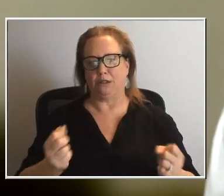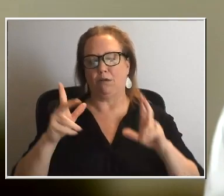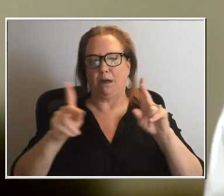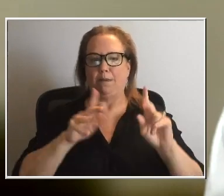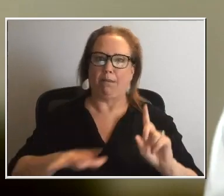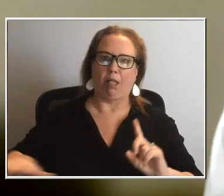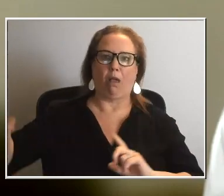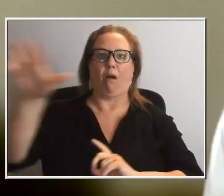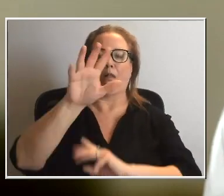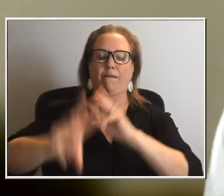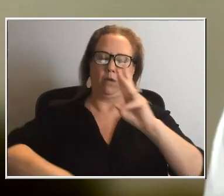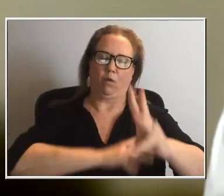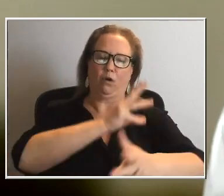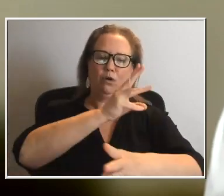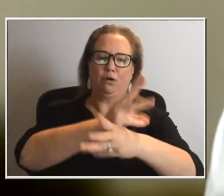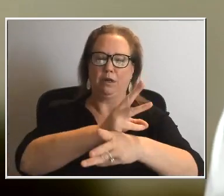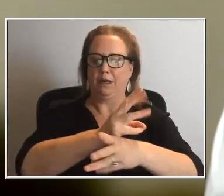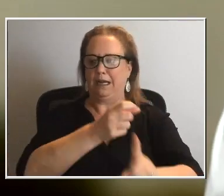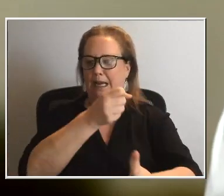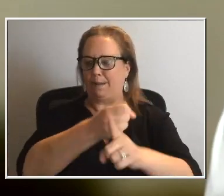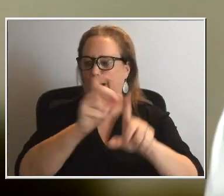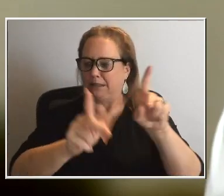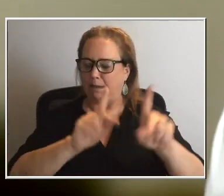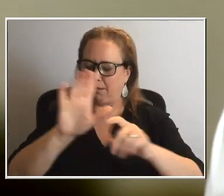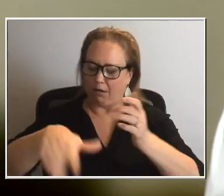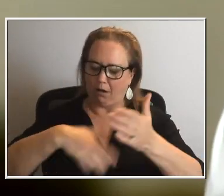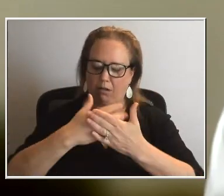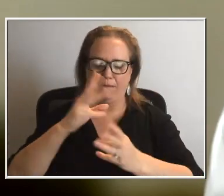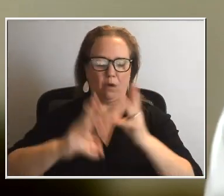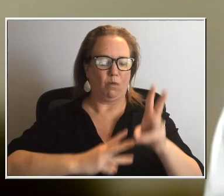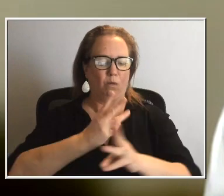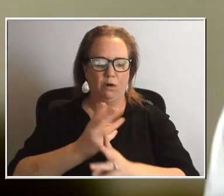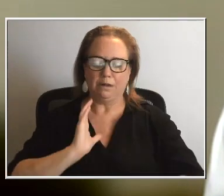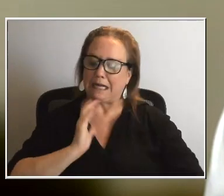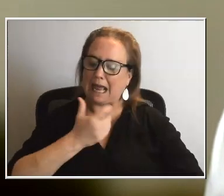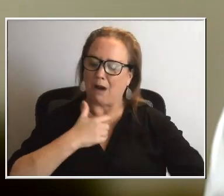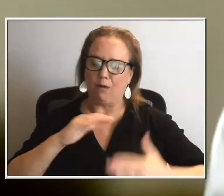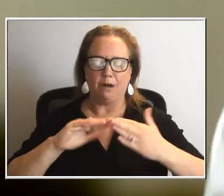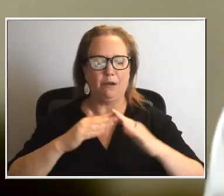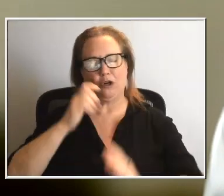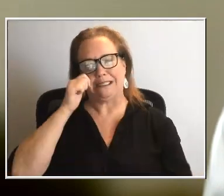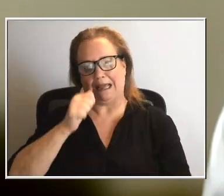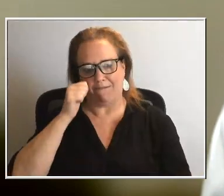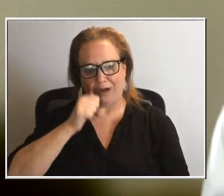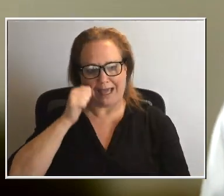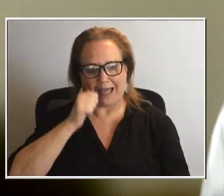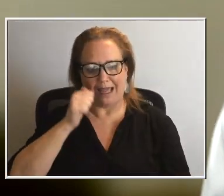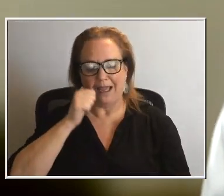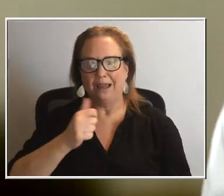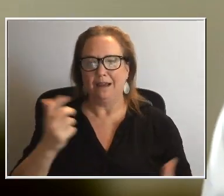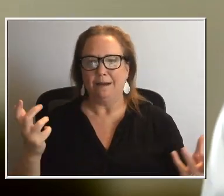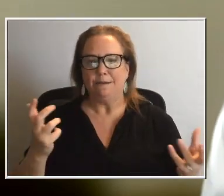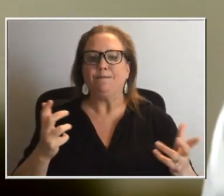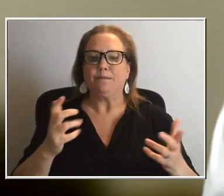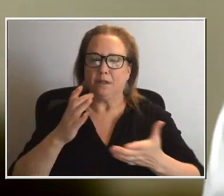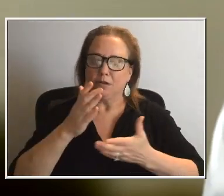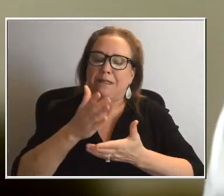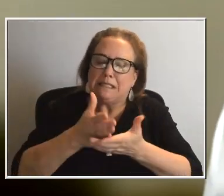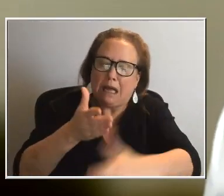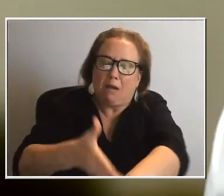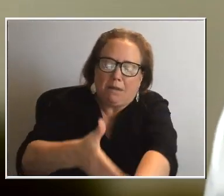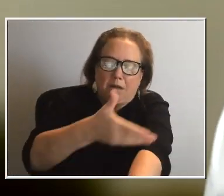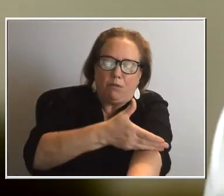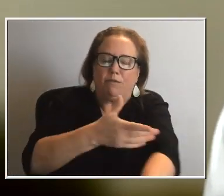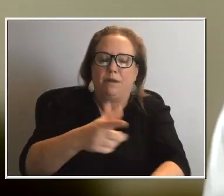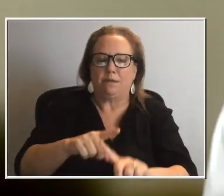the world. It impacts so many people around the world and in our communities every day. There has been some improvements, but we